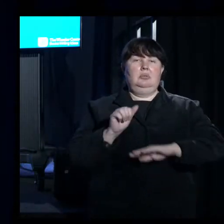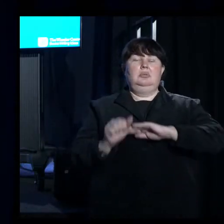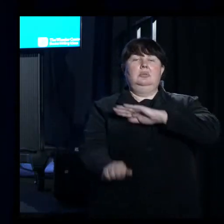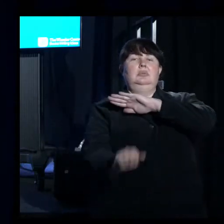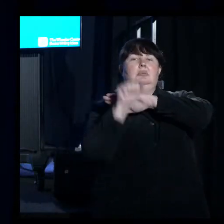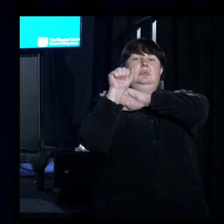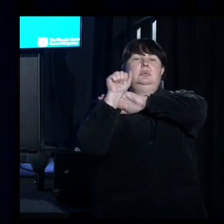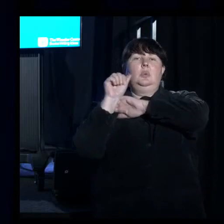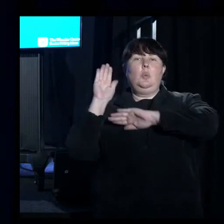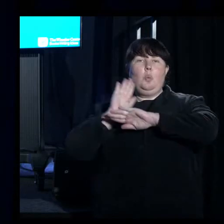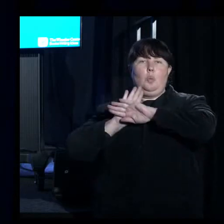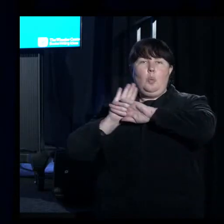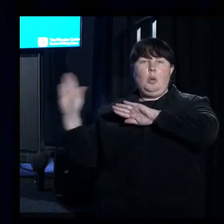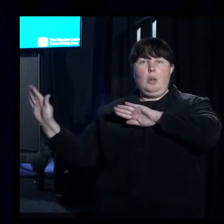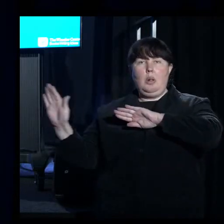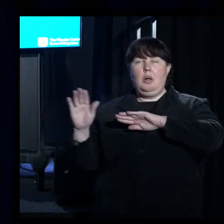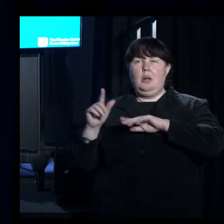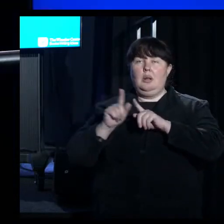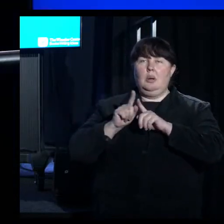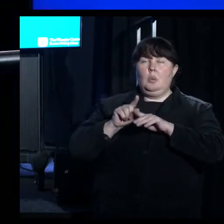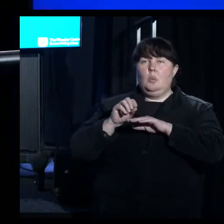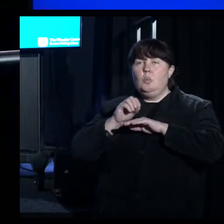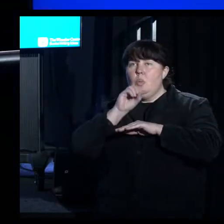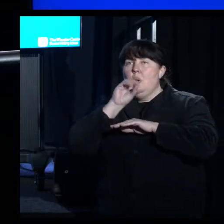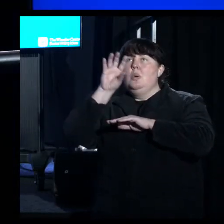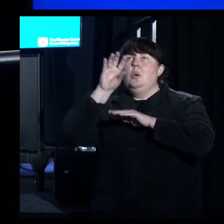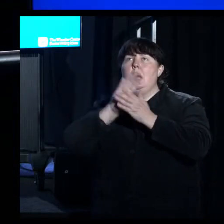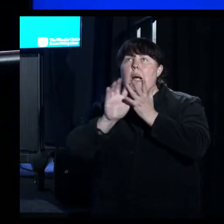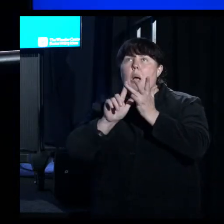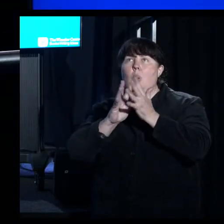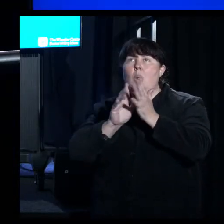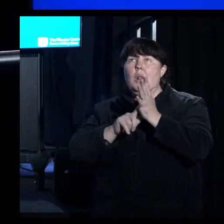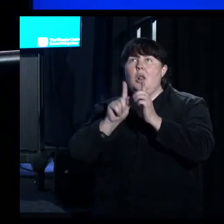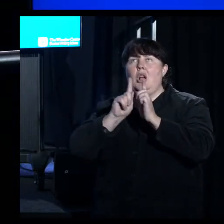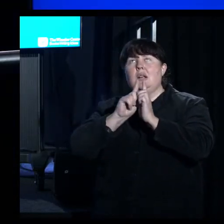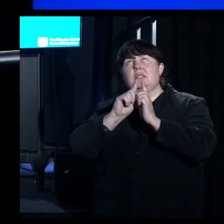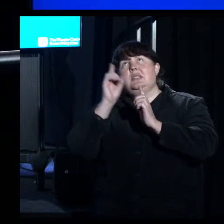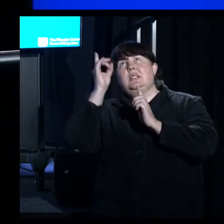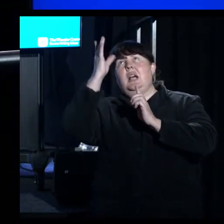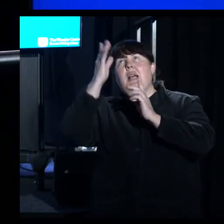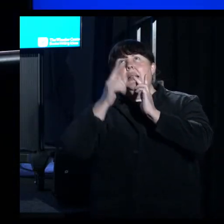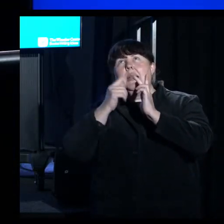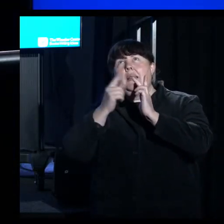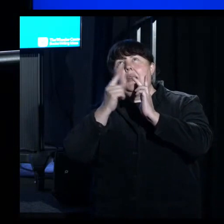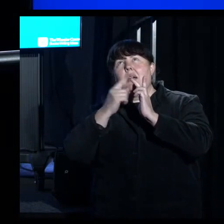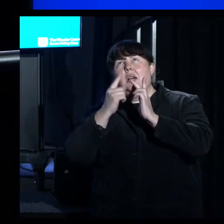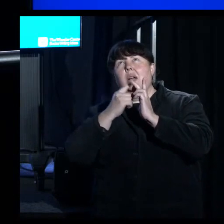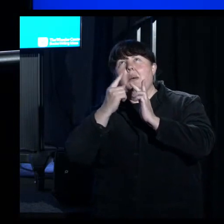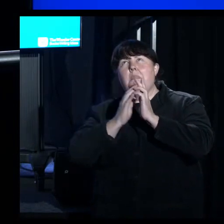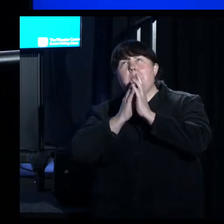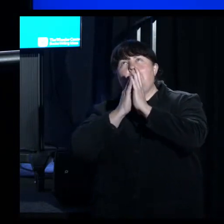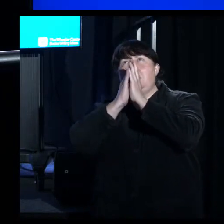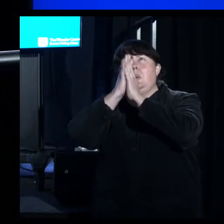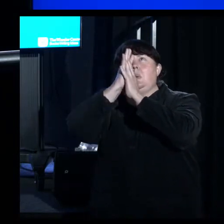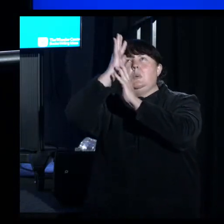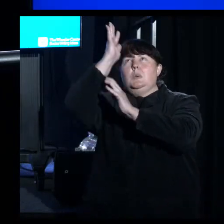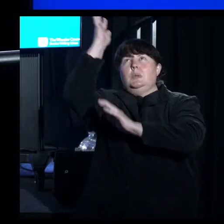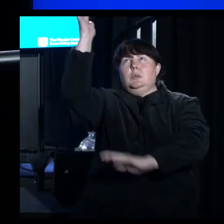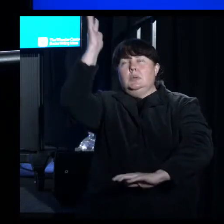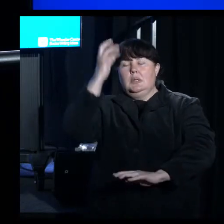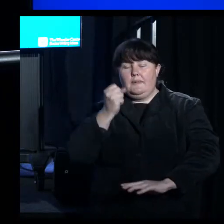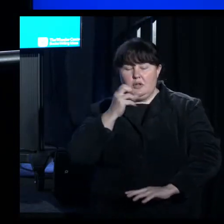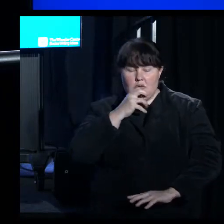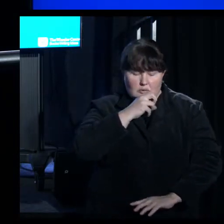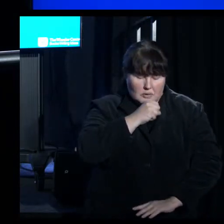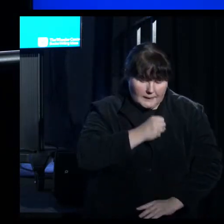that the sky has another star to burn. The prayer for peace says second to send grief to the soil, but first